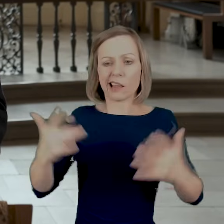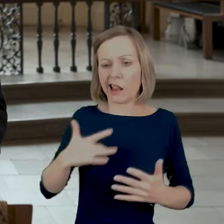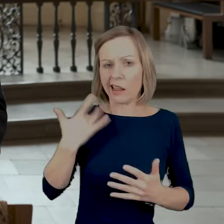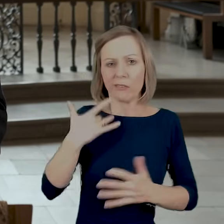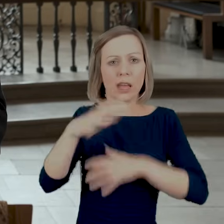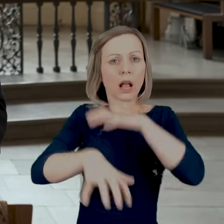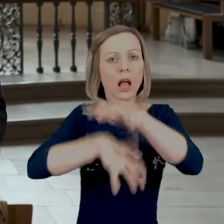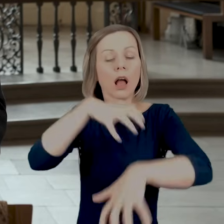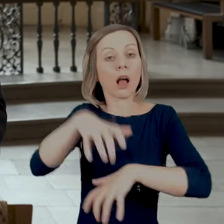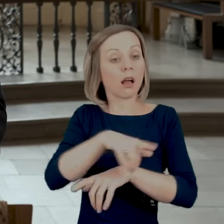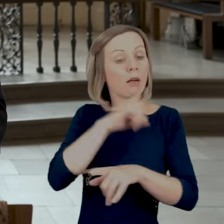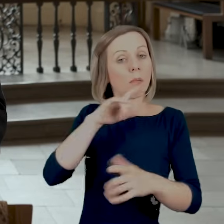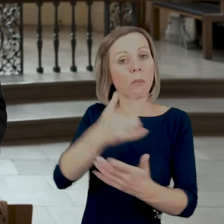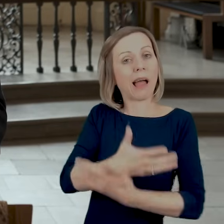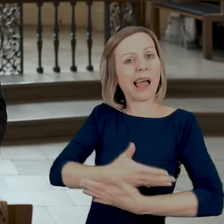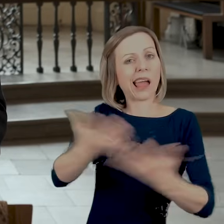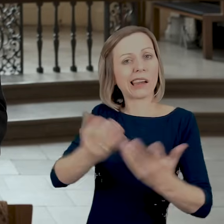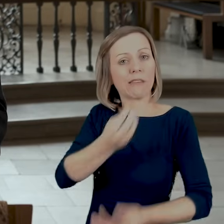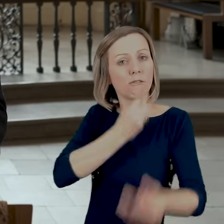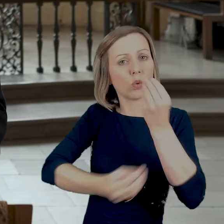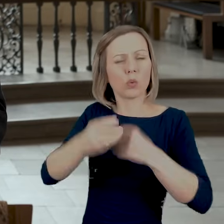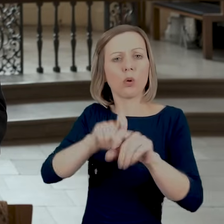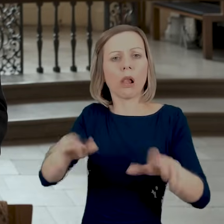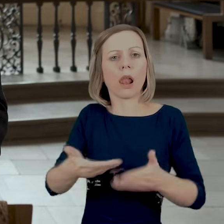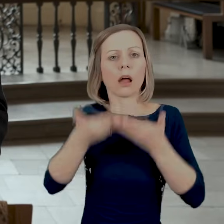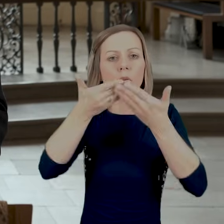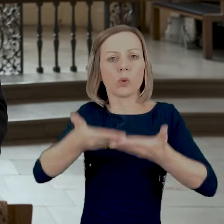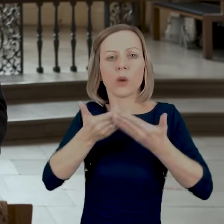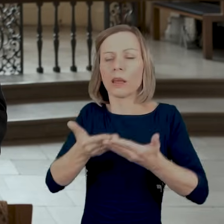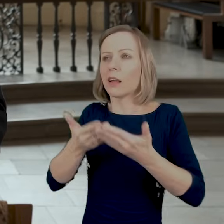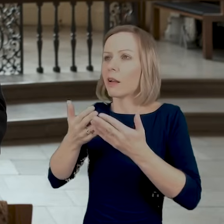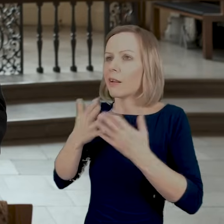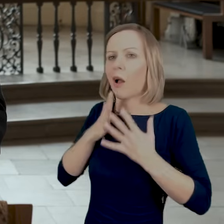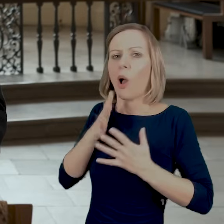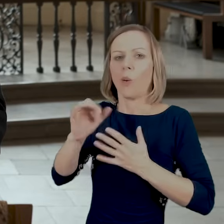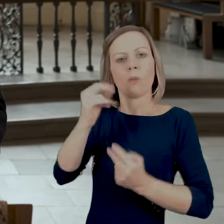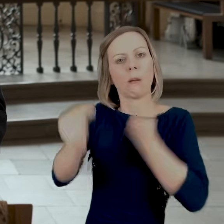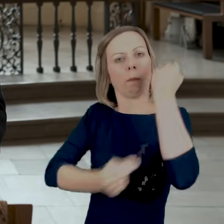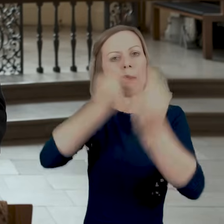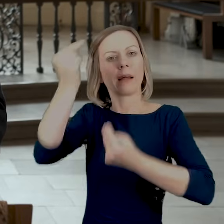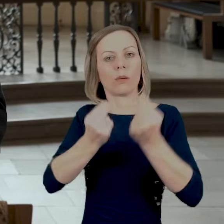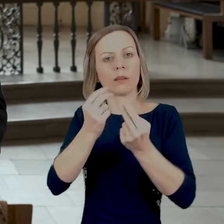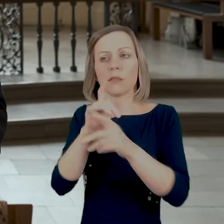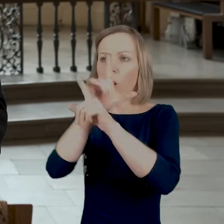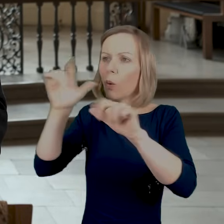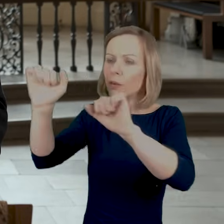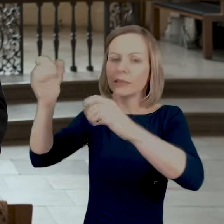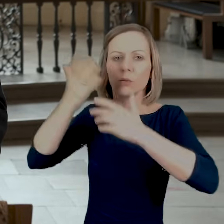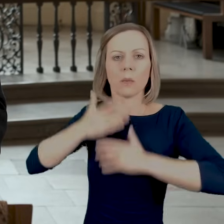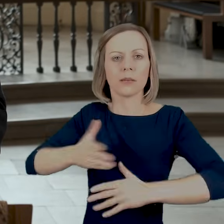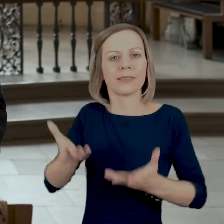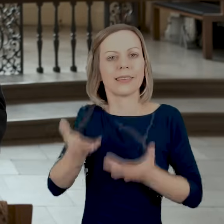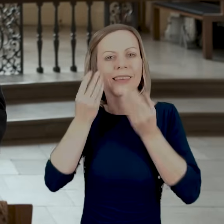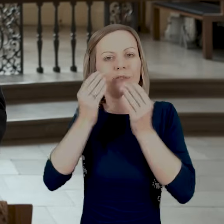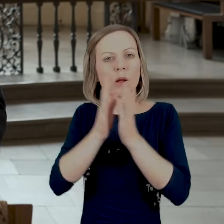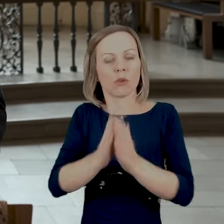domain. Make all our eating a Eucharistic thanksgiving and a banquet of your hope. Lord, in your mercy,